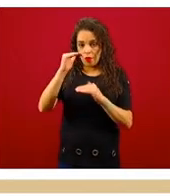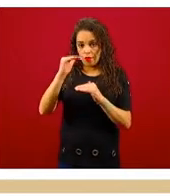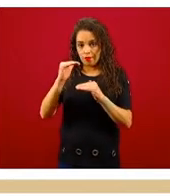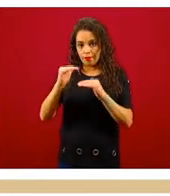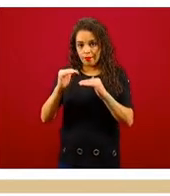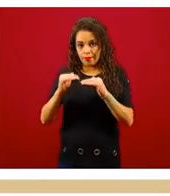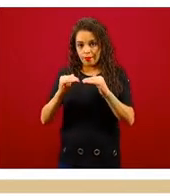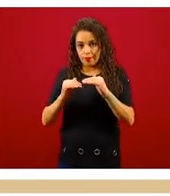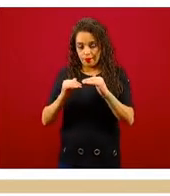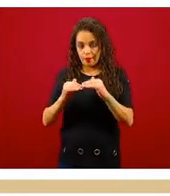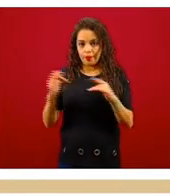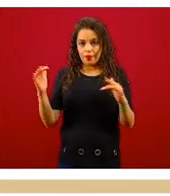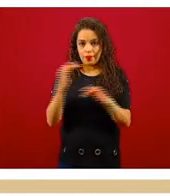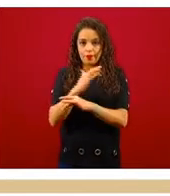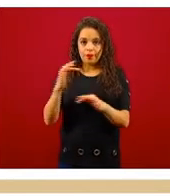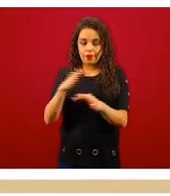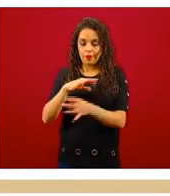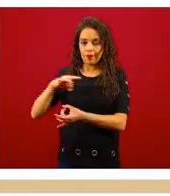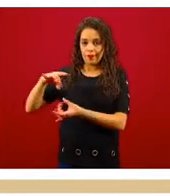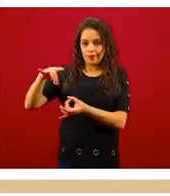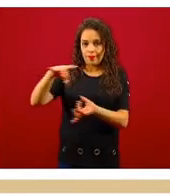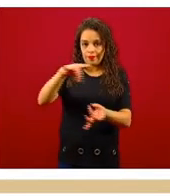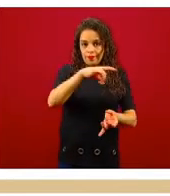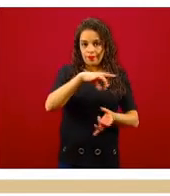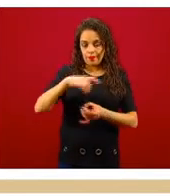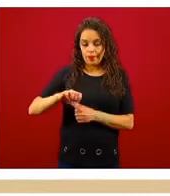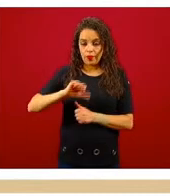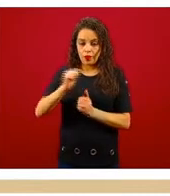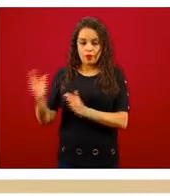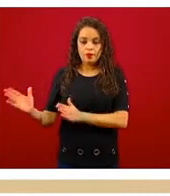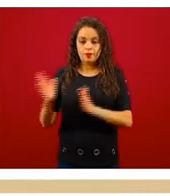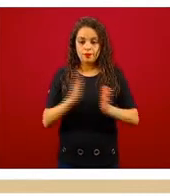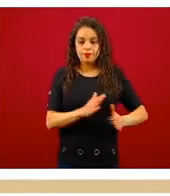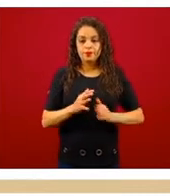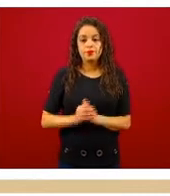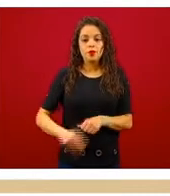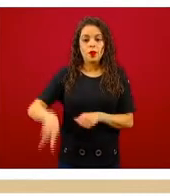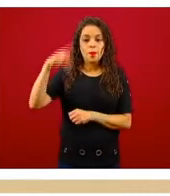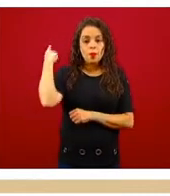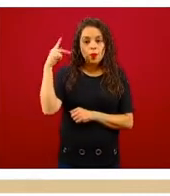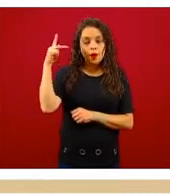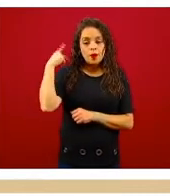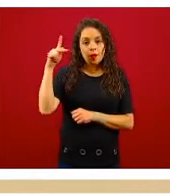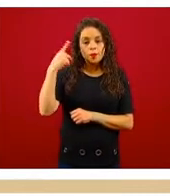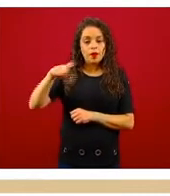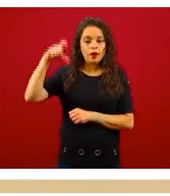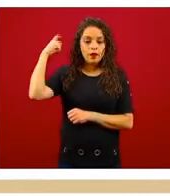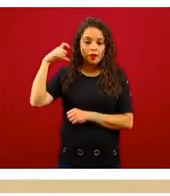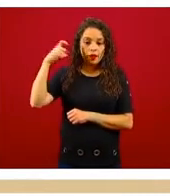Oaxaca, in the last few days, we've seen a decline in their mobility.